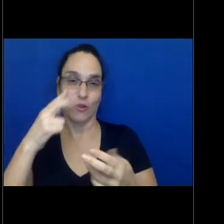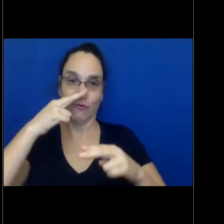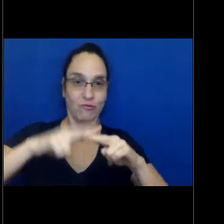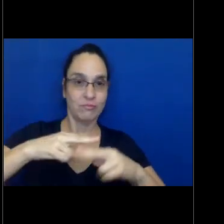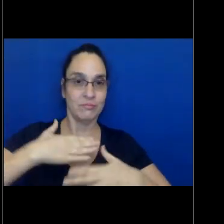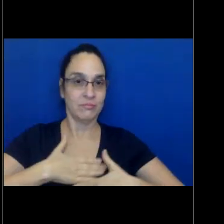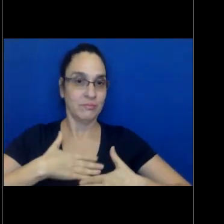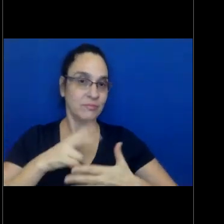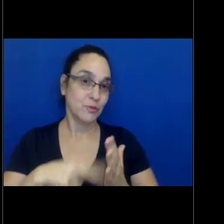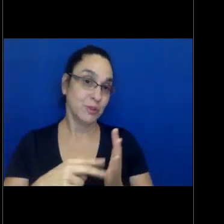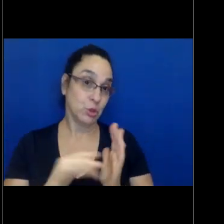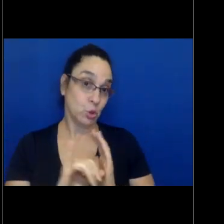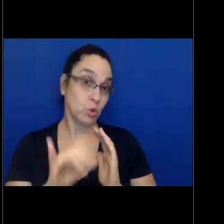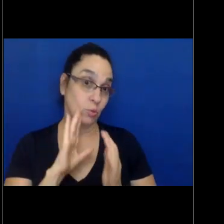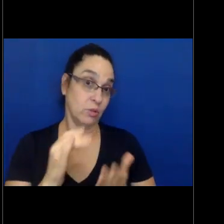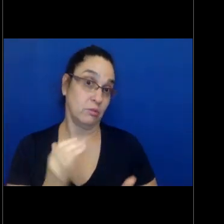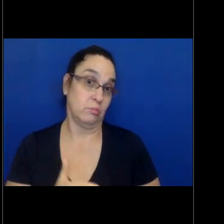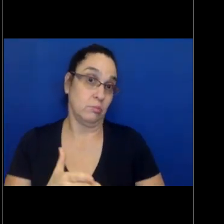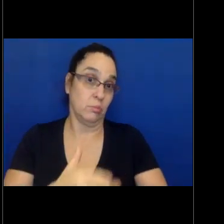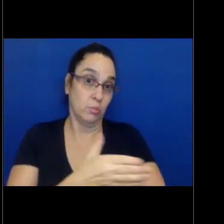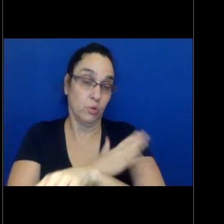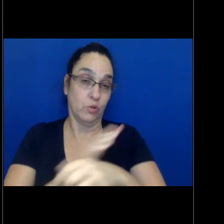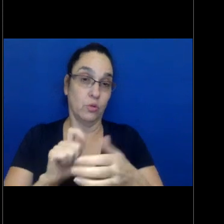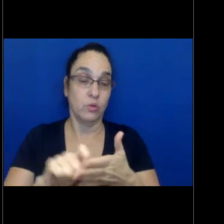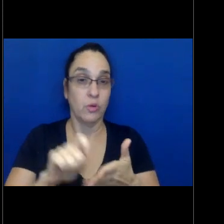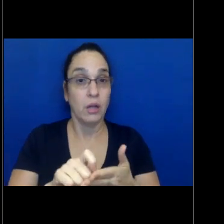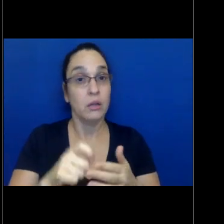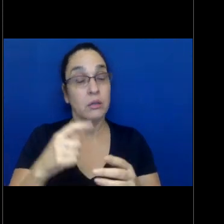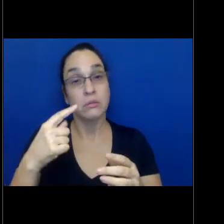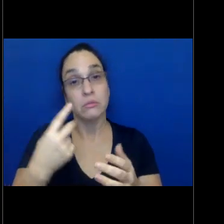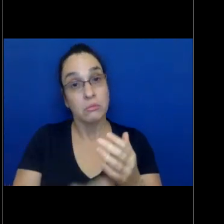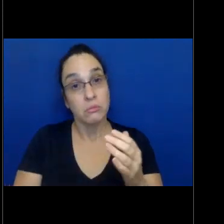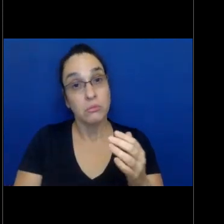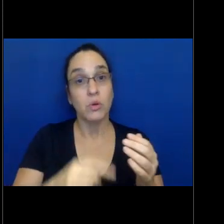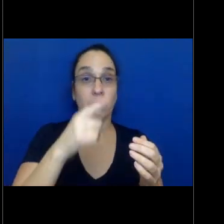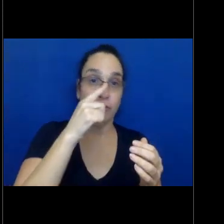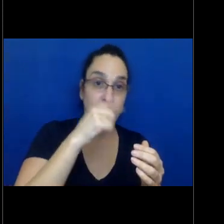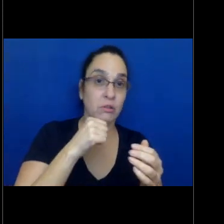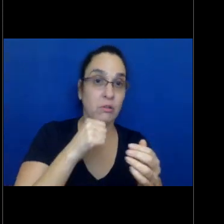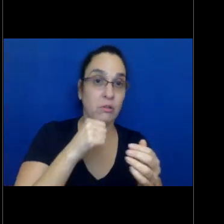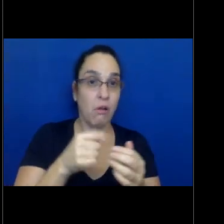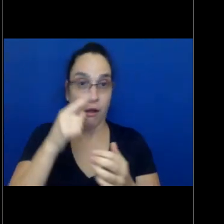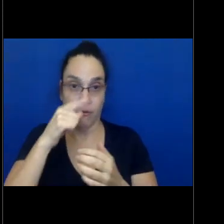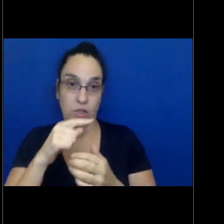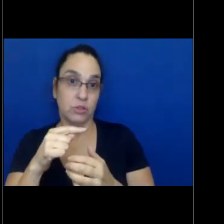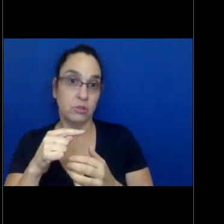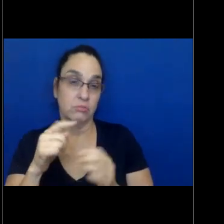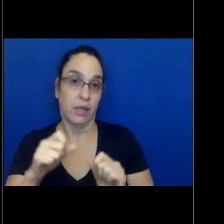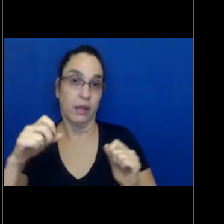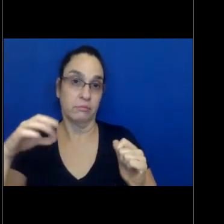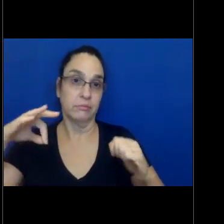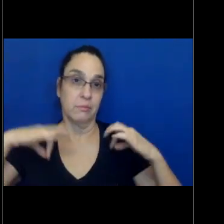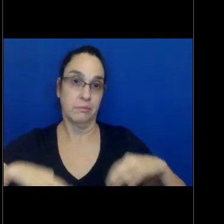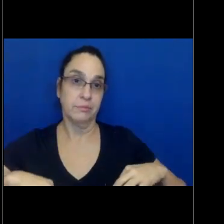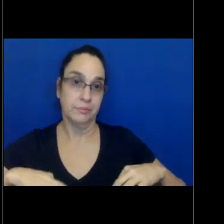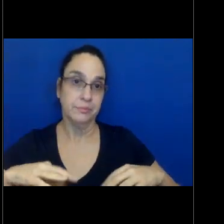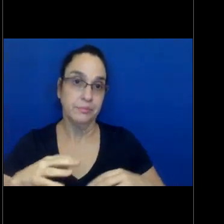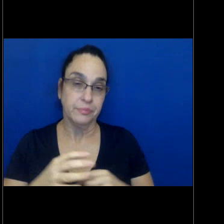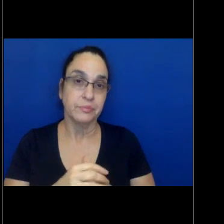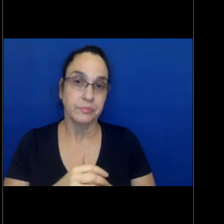goes behind good storytelling in both nonfiction and also of course fiction. I